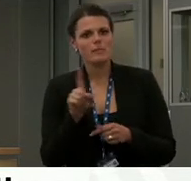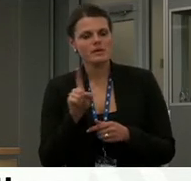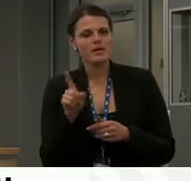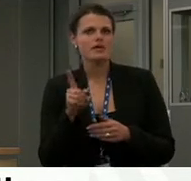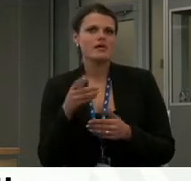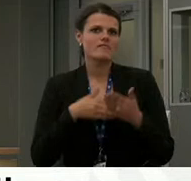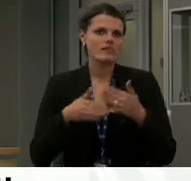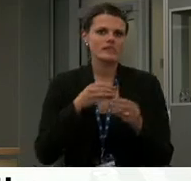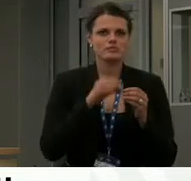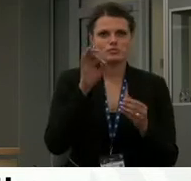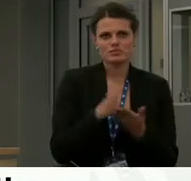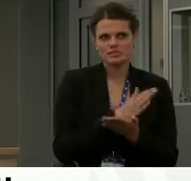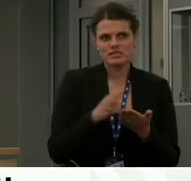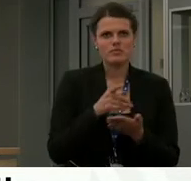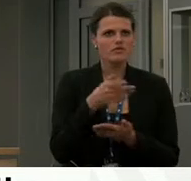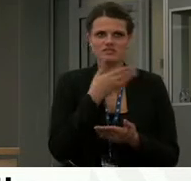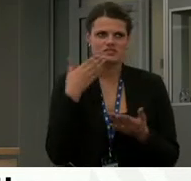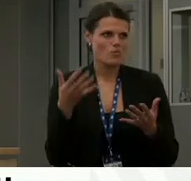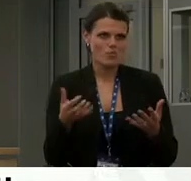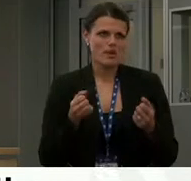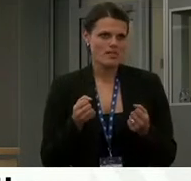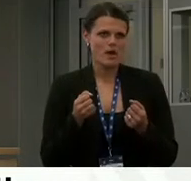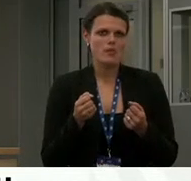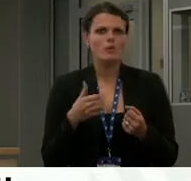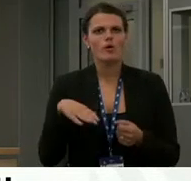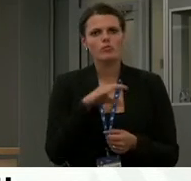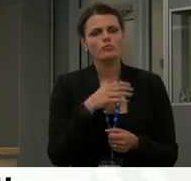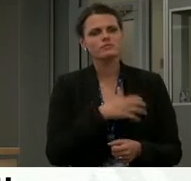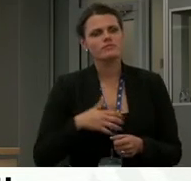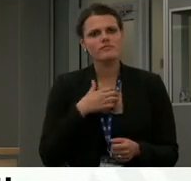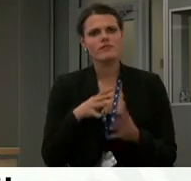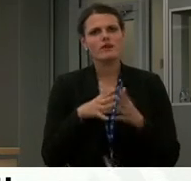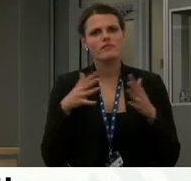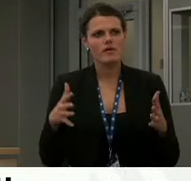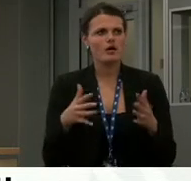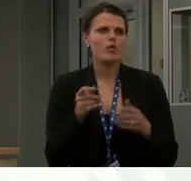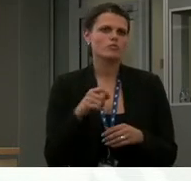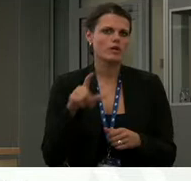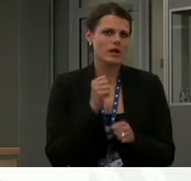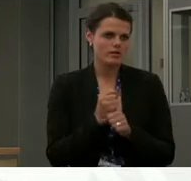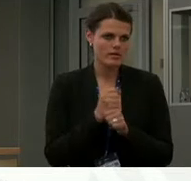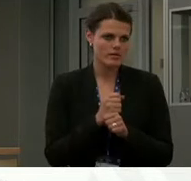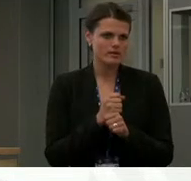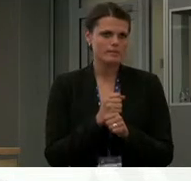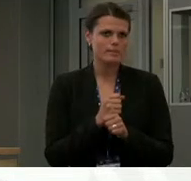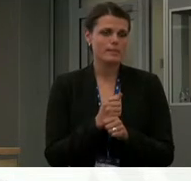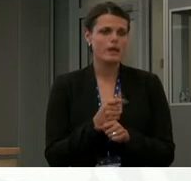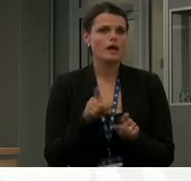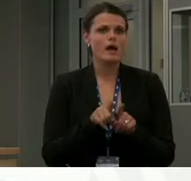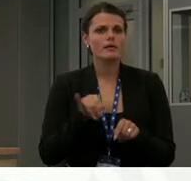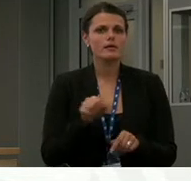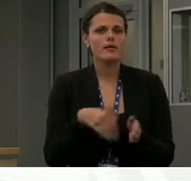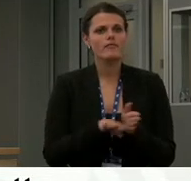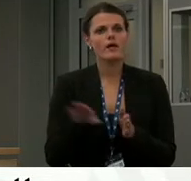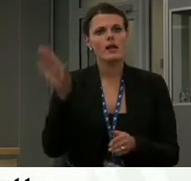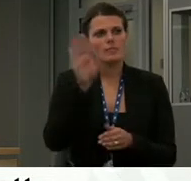education. This is simply not acceptable. We need to do more and better. Even if member states